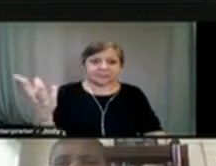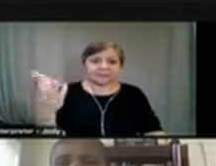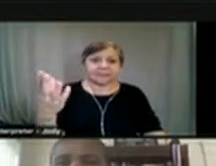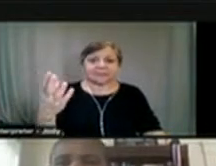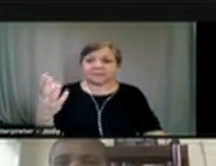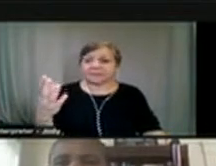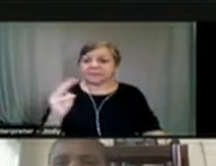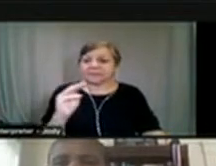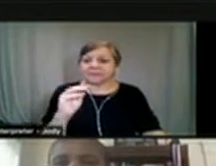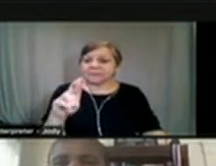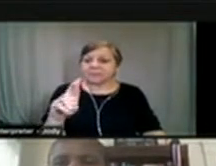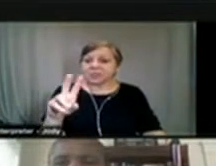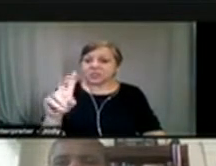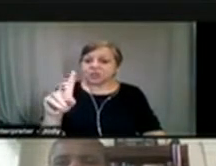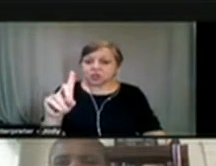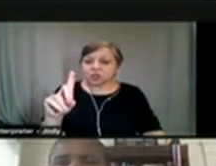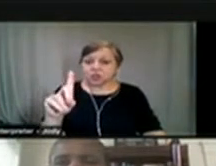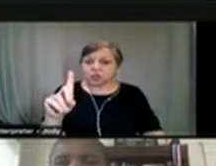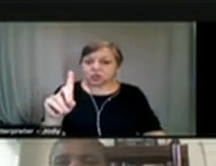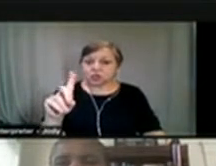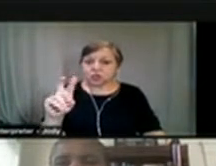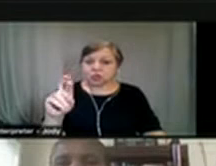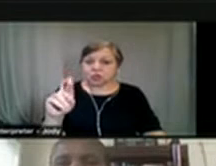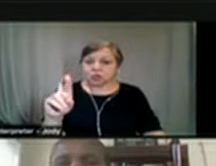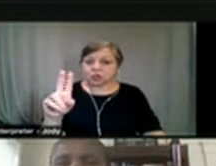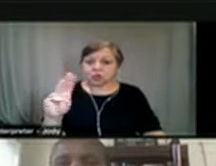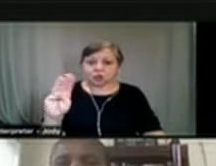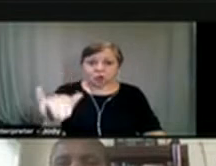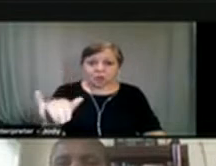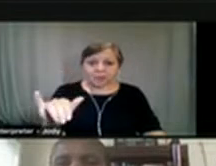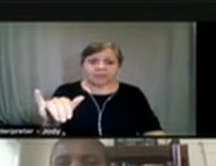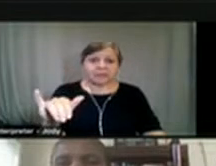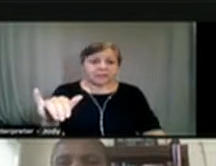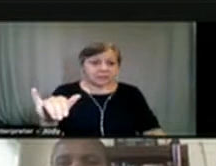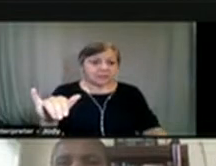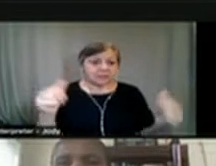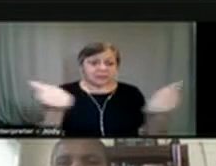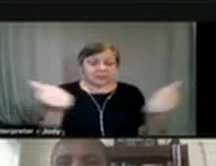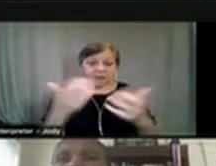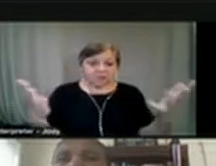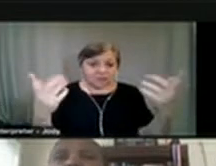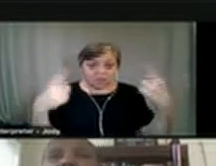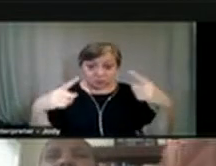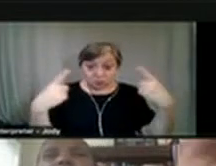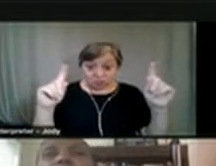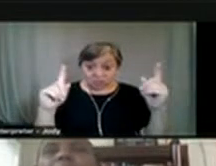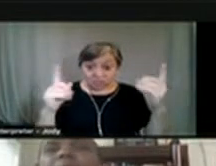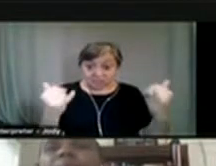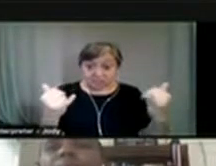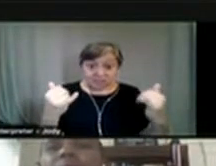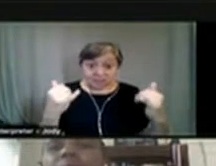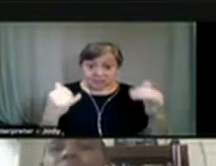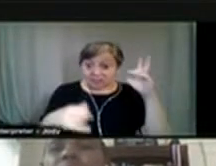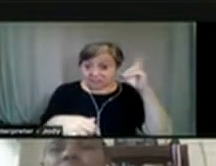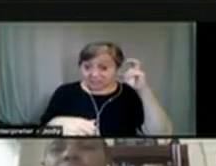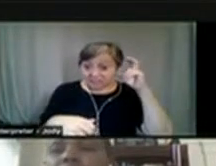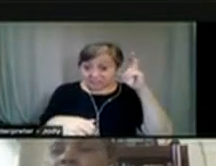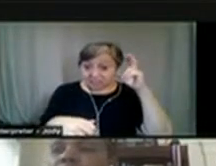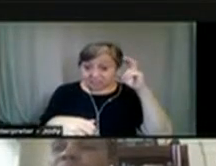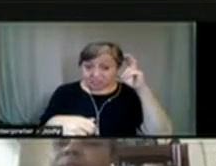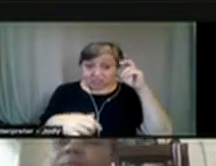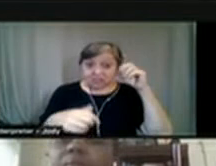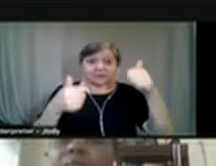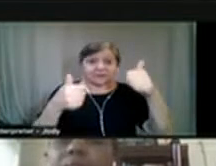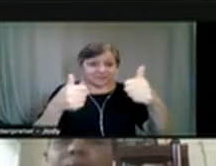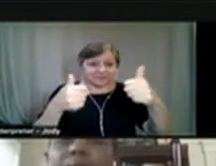Drummy, I think the audio is working, right? Can you hear me now? Yes. Excellent. Thank you.